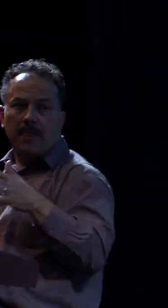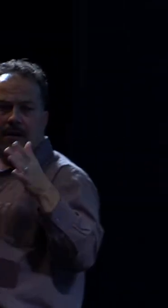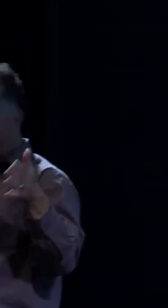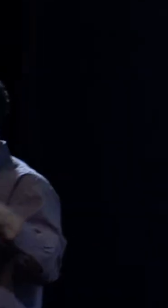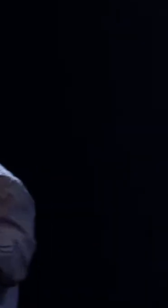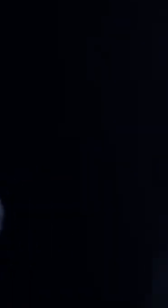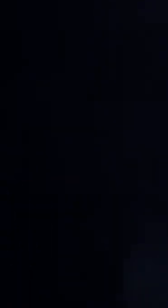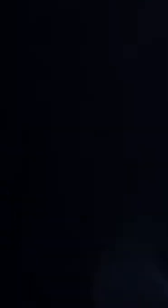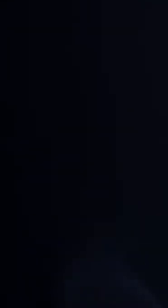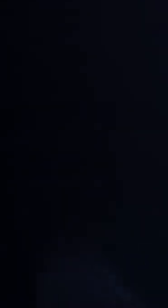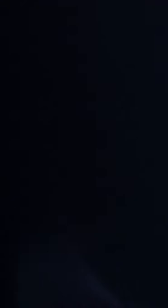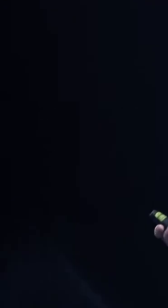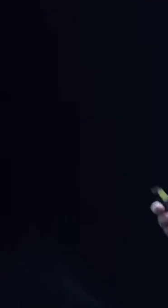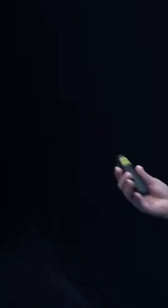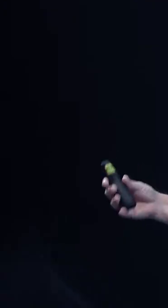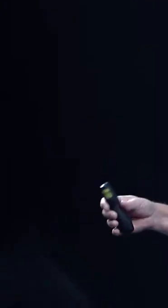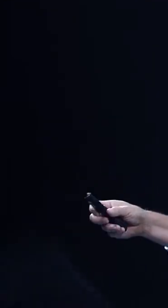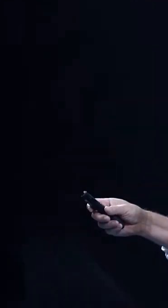handheld? Okay.